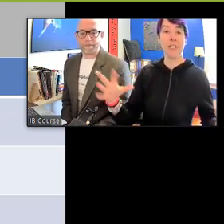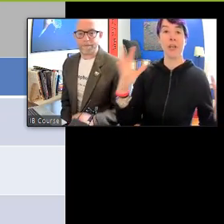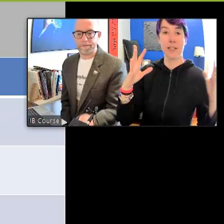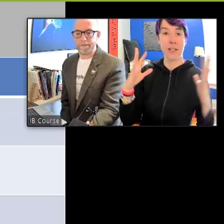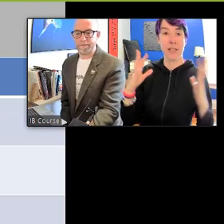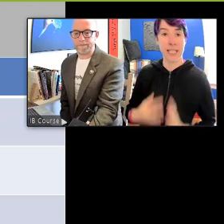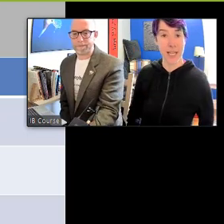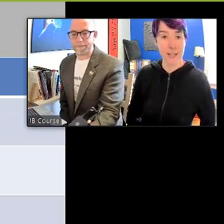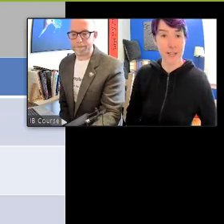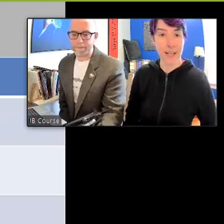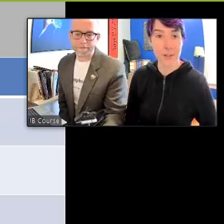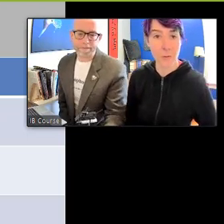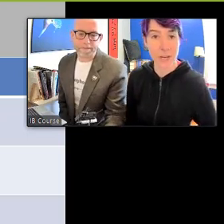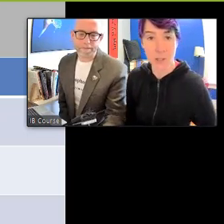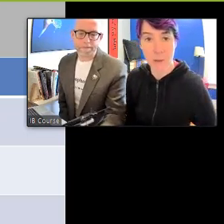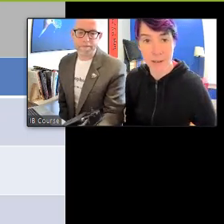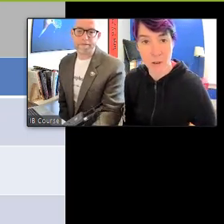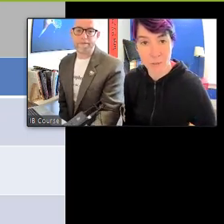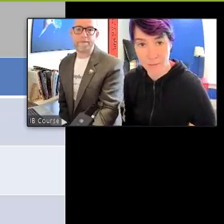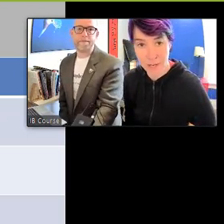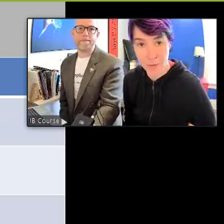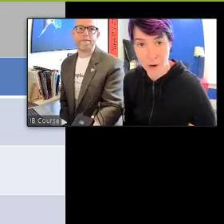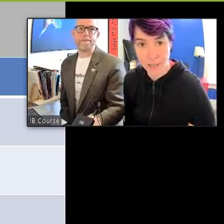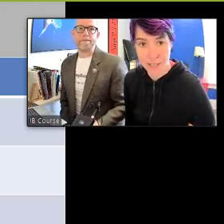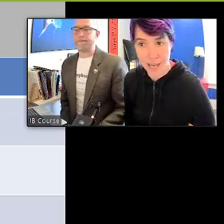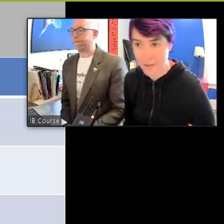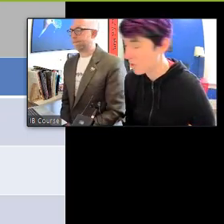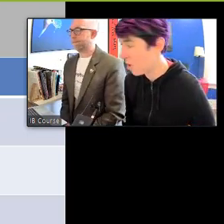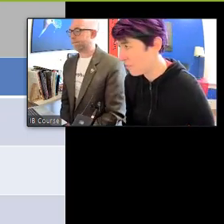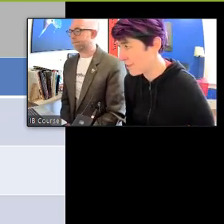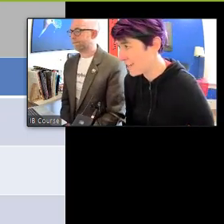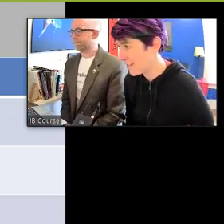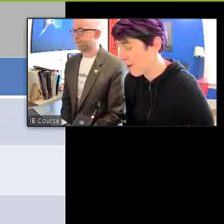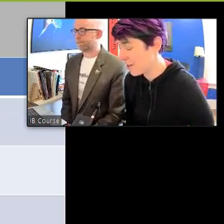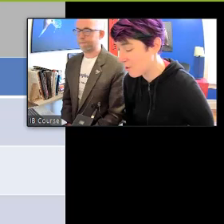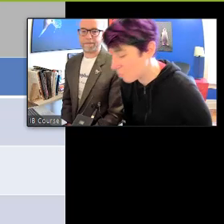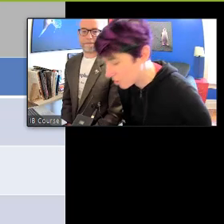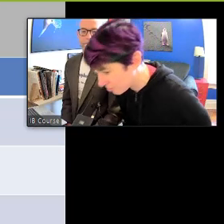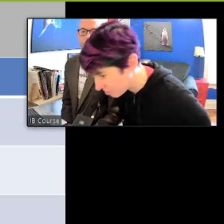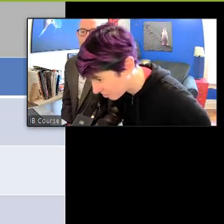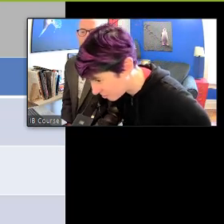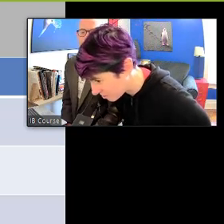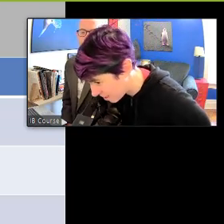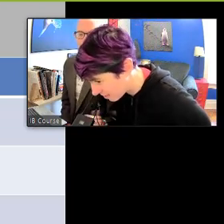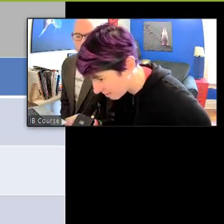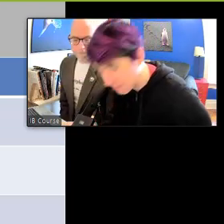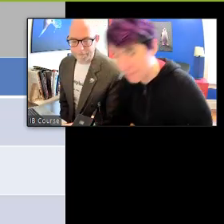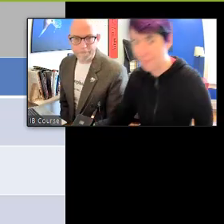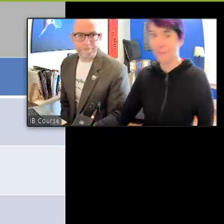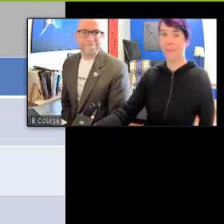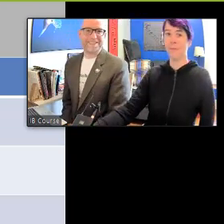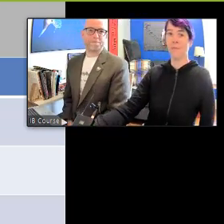we just did. And so we expect that you might need to watch this again. So hopefully the audio works this